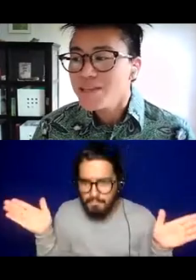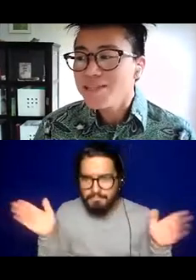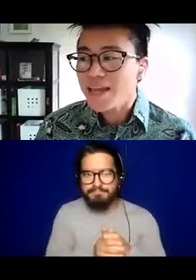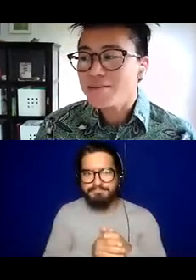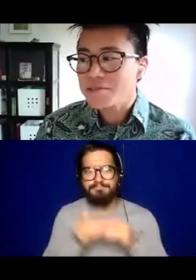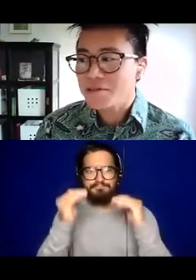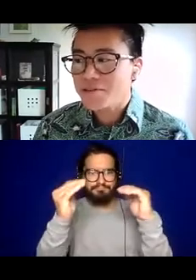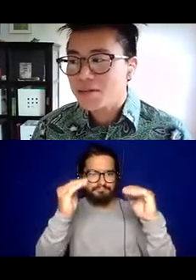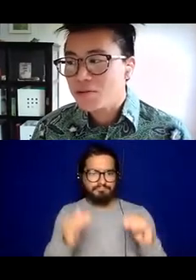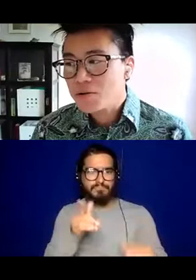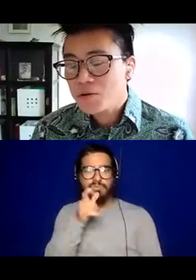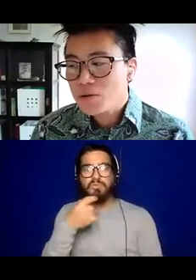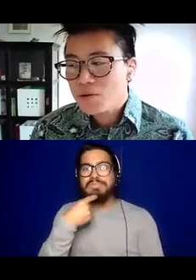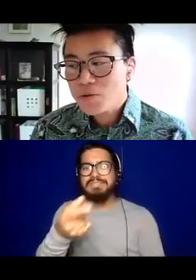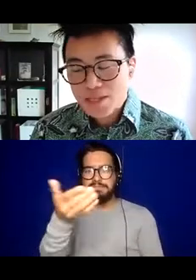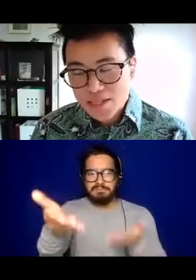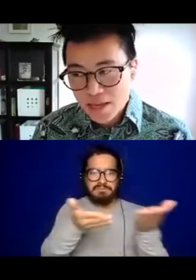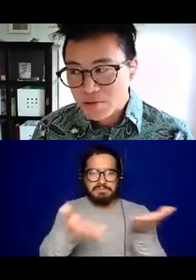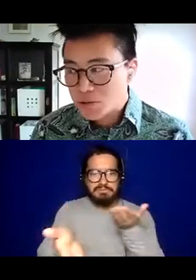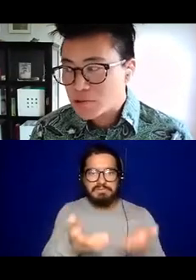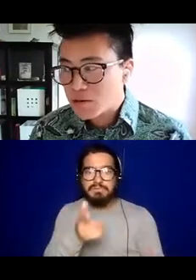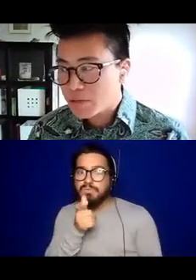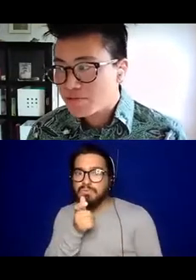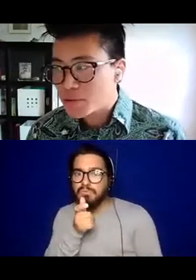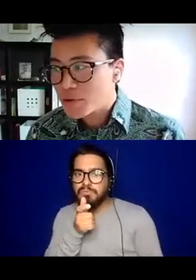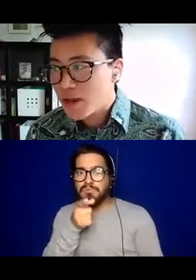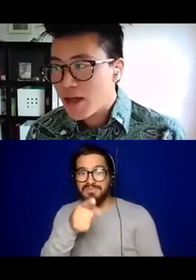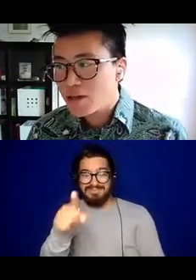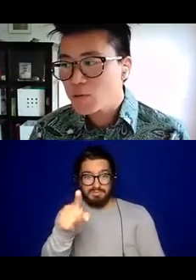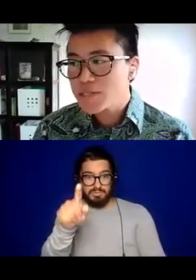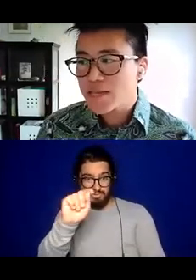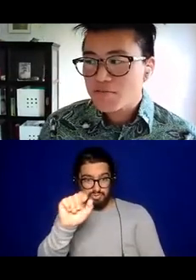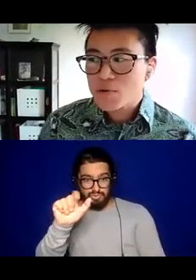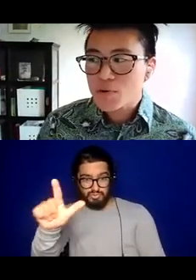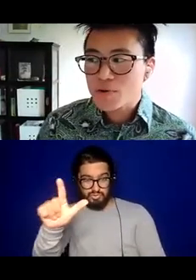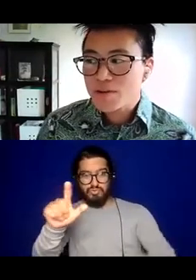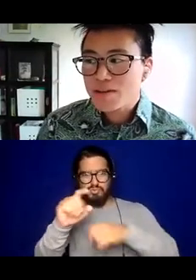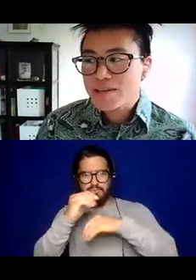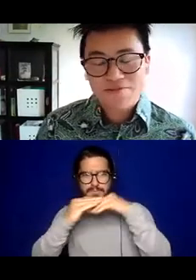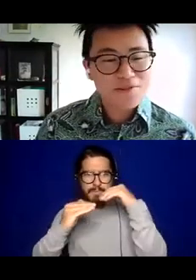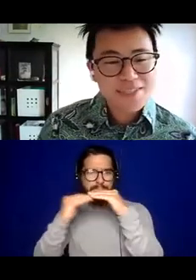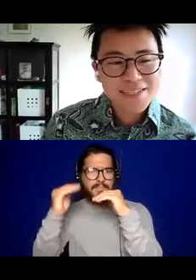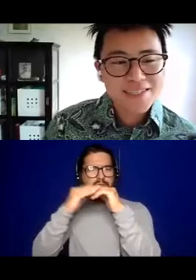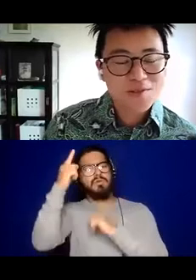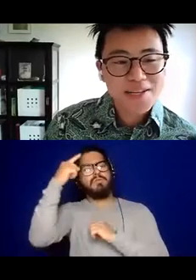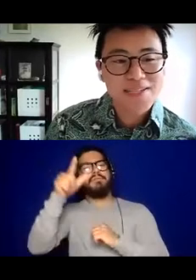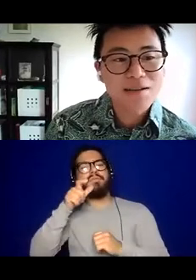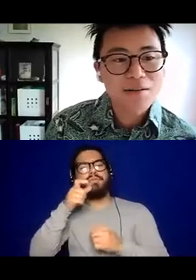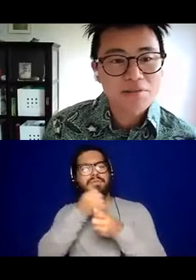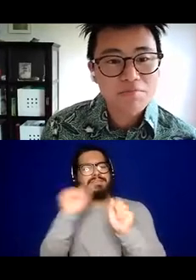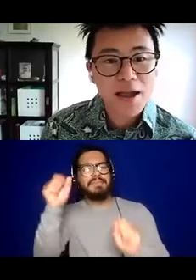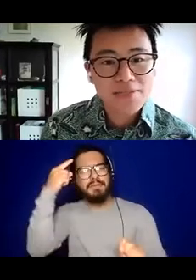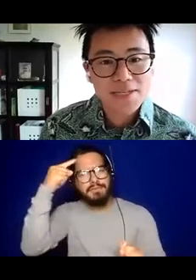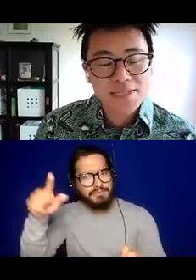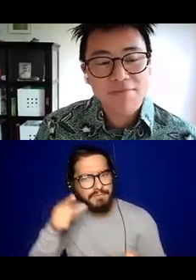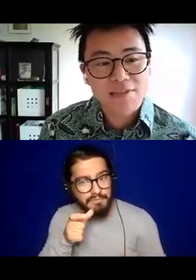Who do they say they're serving? Who do they say their tools are built for and who it's safe for? For instance, do they stand up